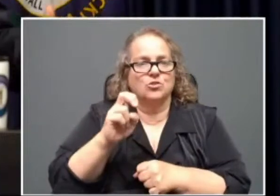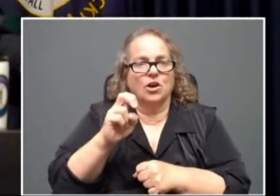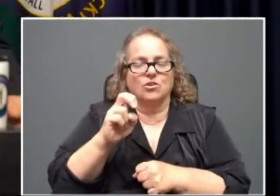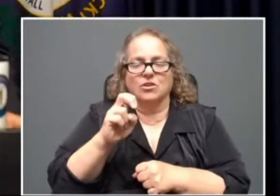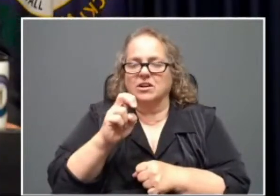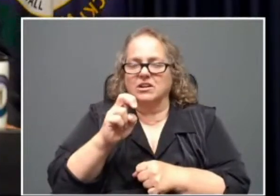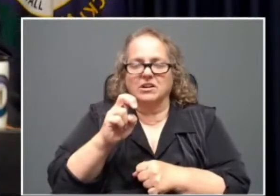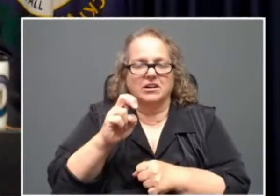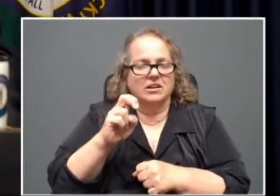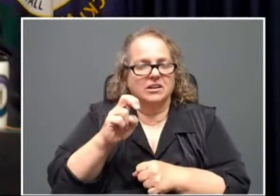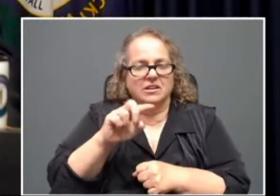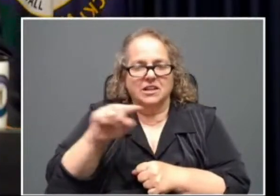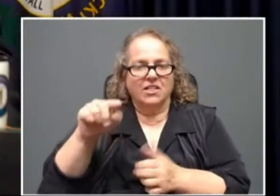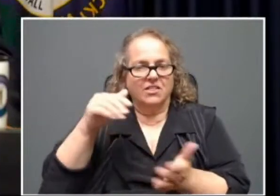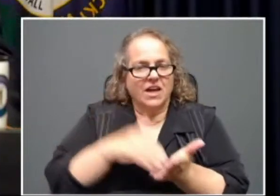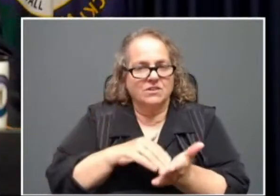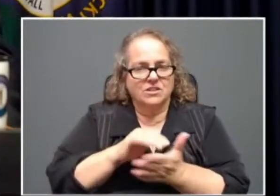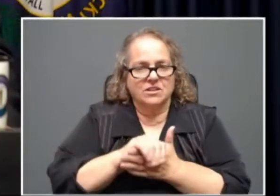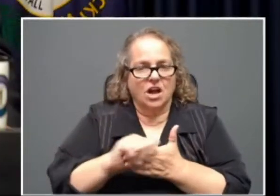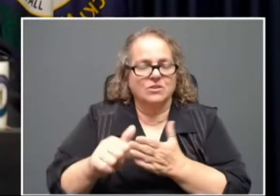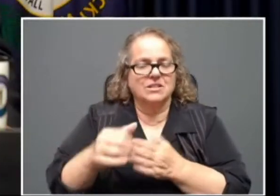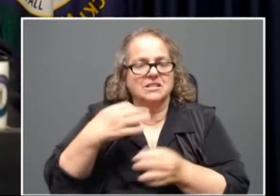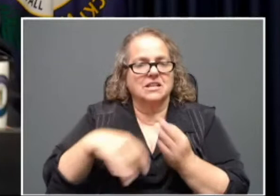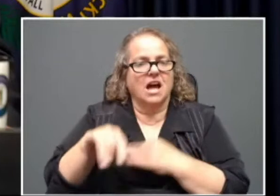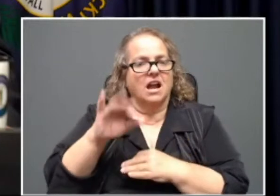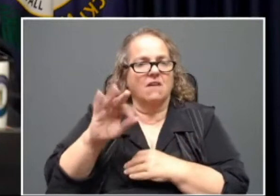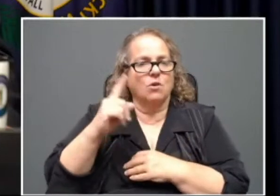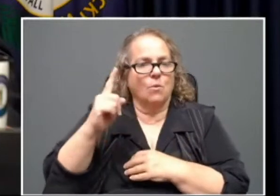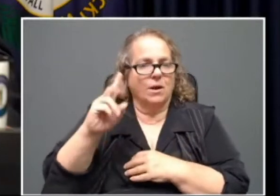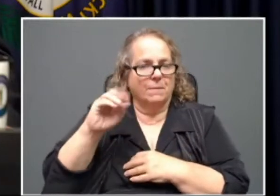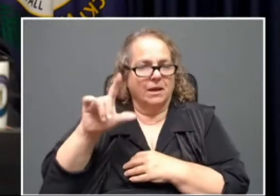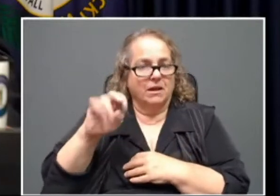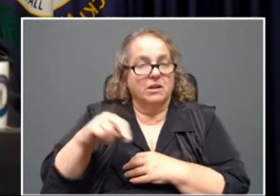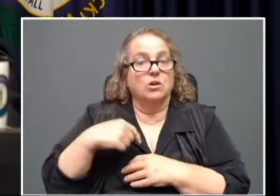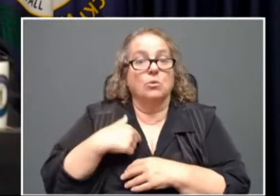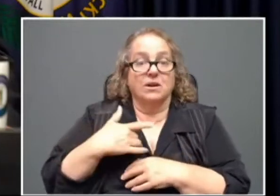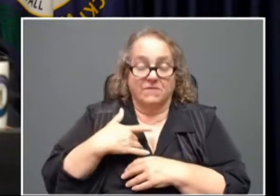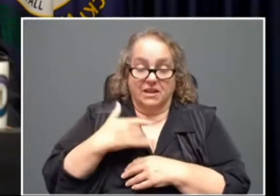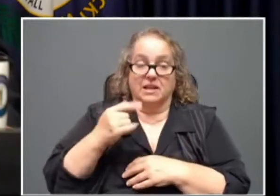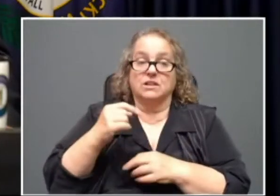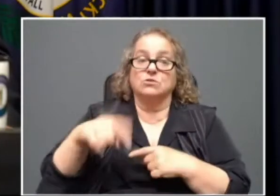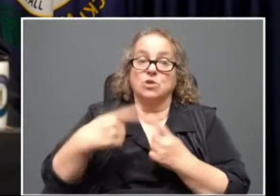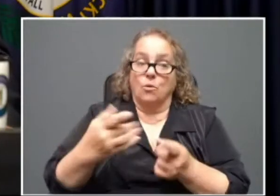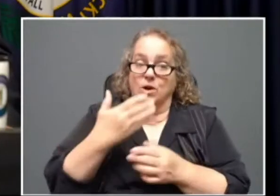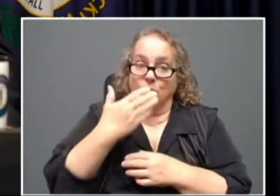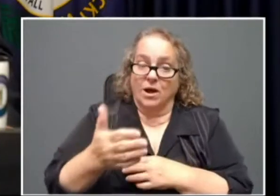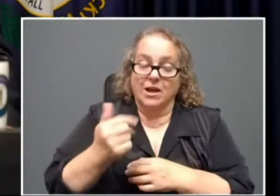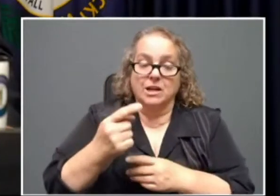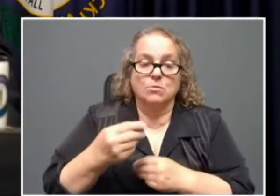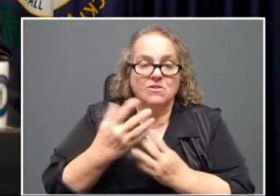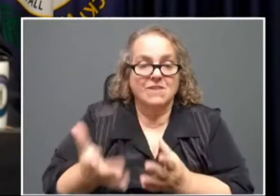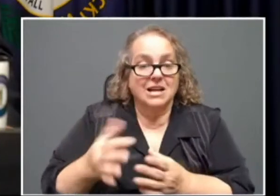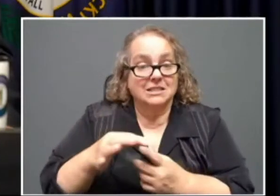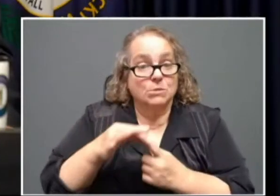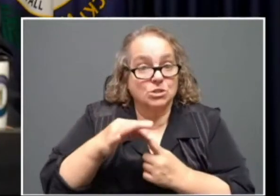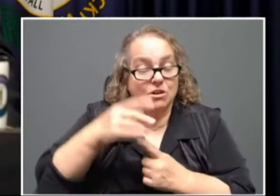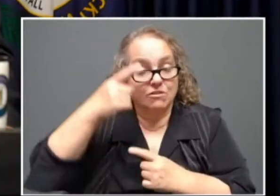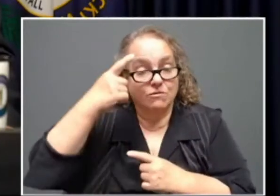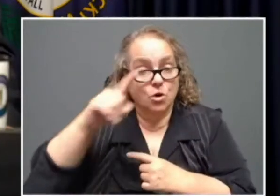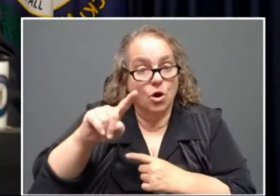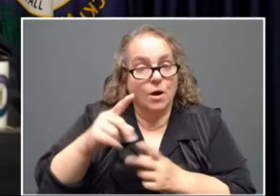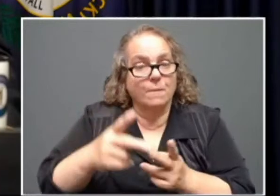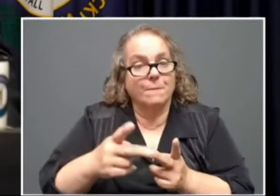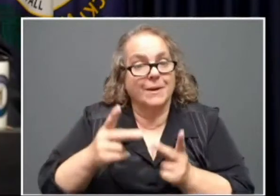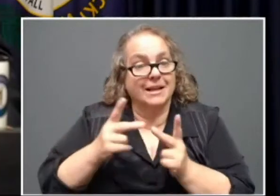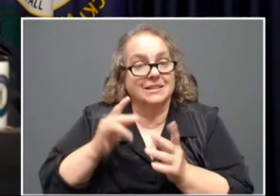a bigger one for $1 million. We do believe it's going well. It provides, especially for places that